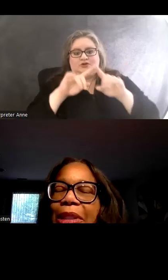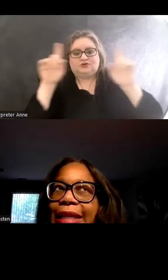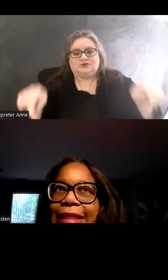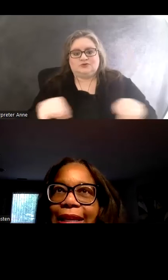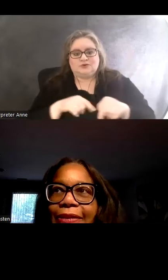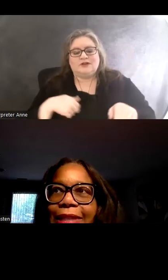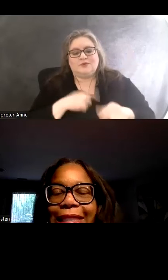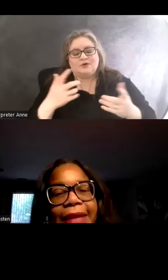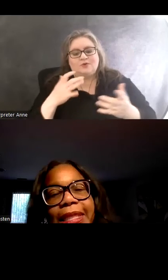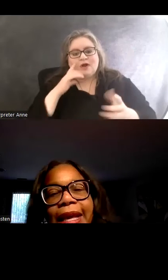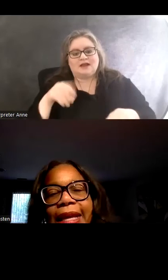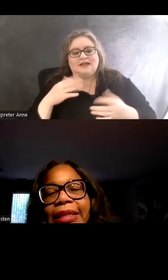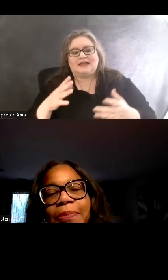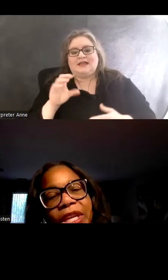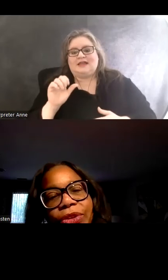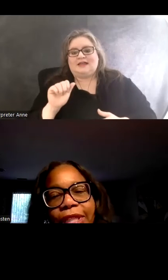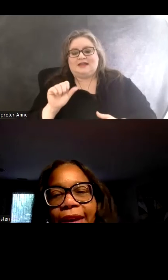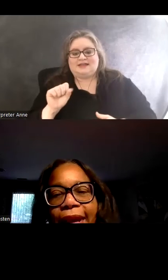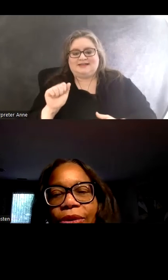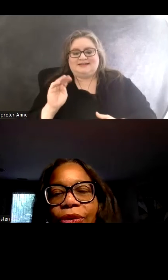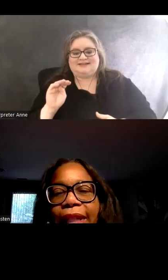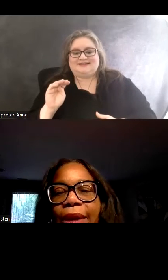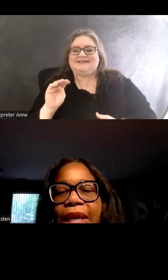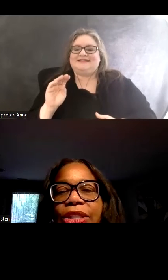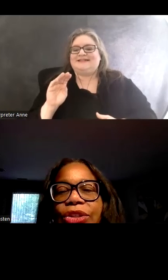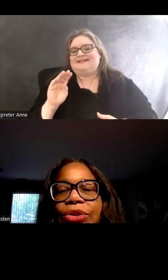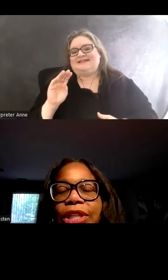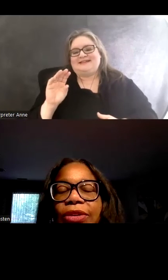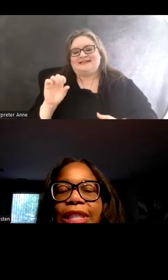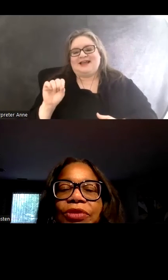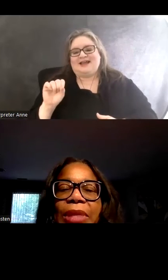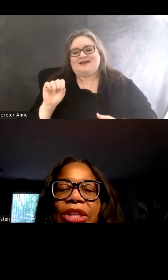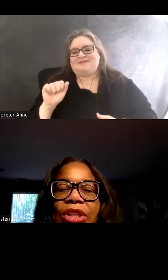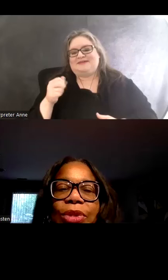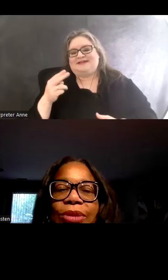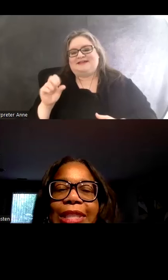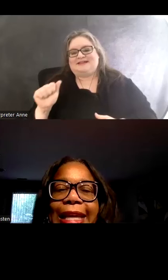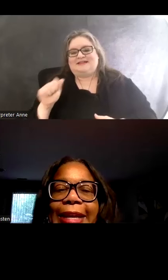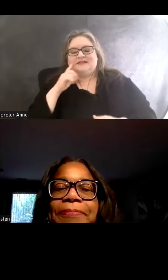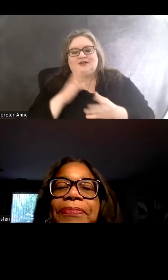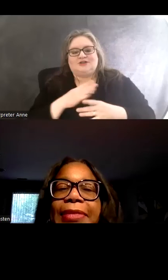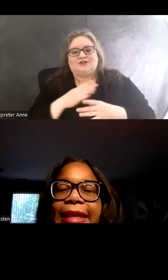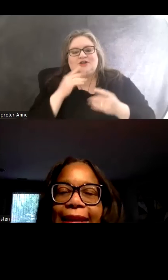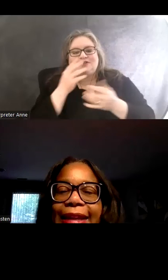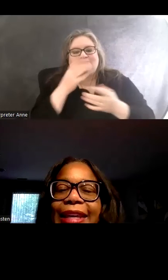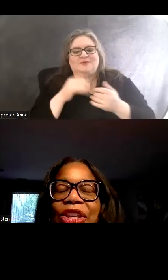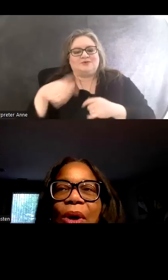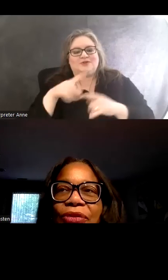we would like to give SAMHSA a special shout out for allowing us to share this information with you today.